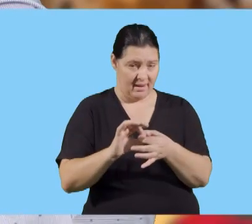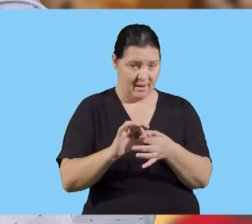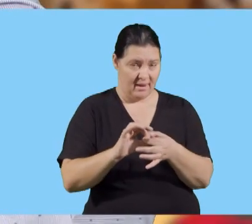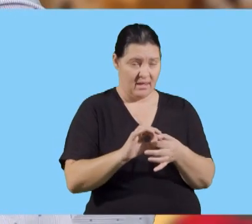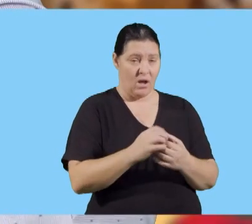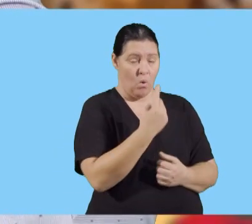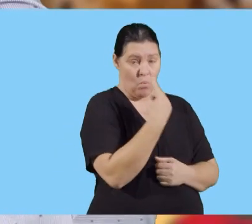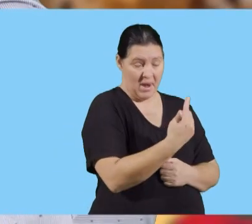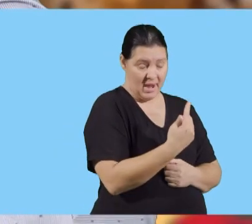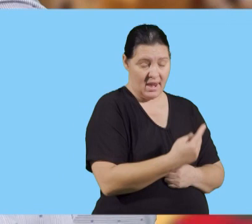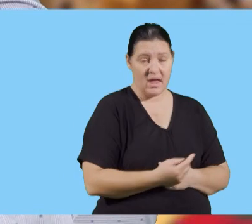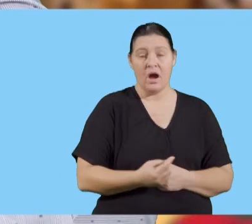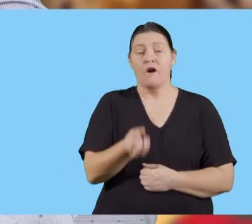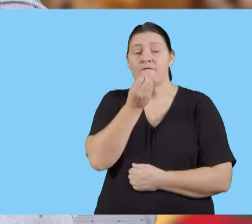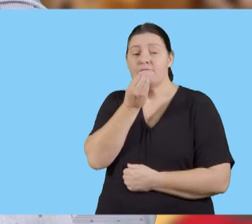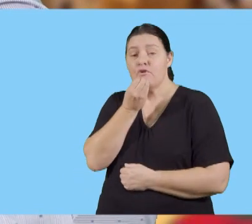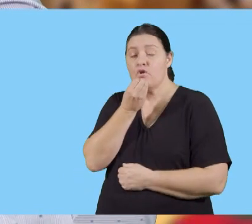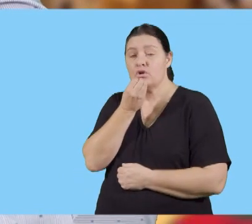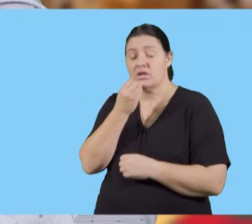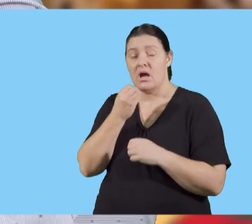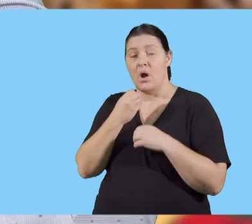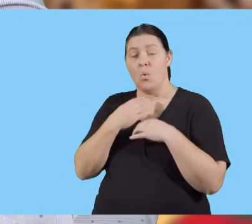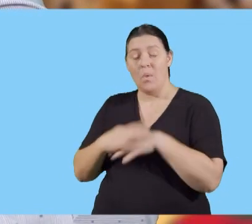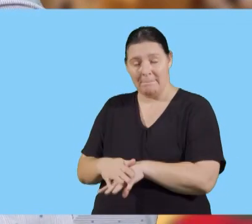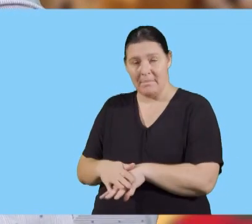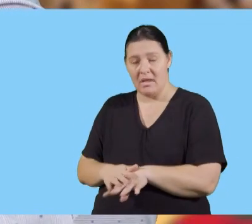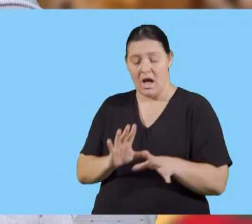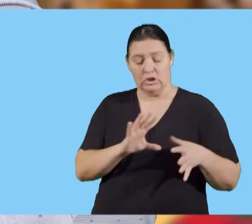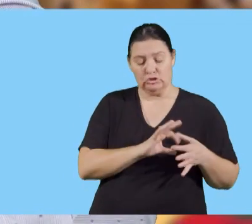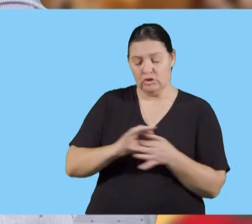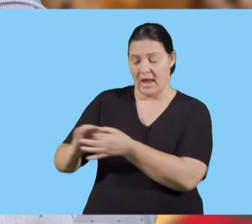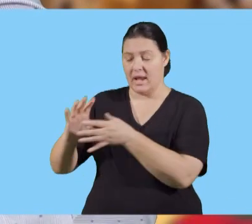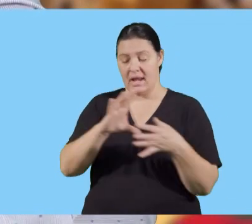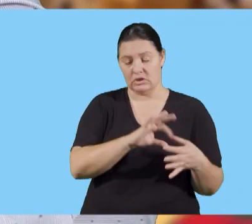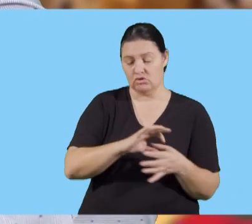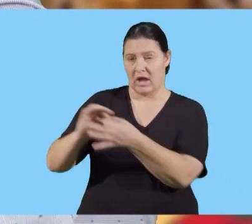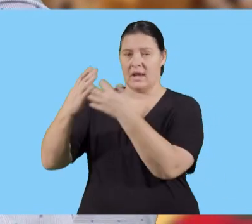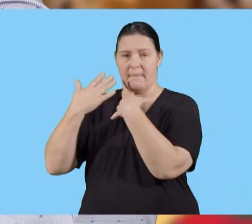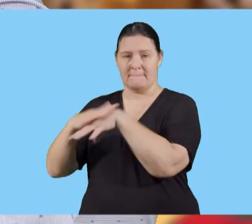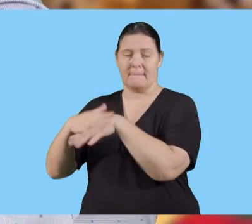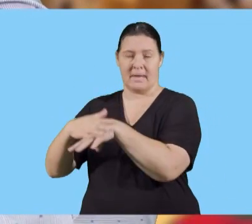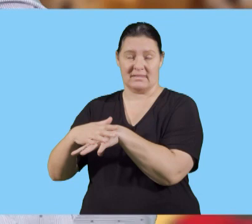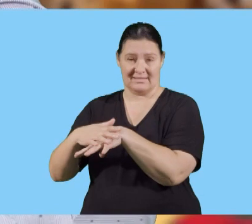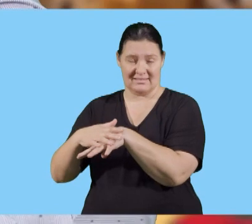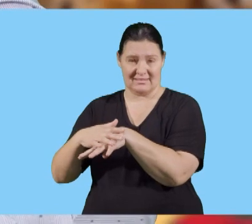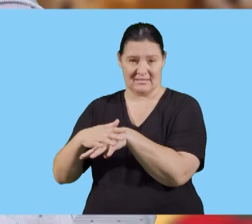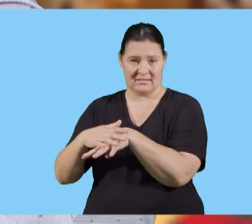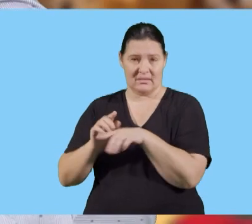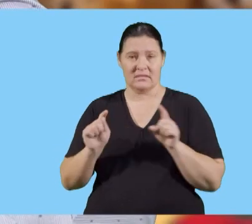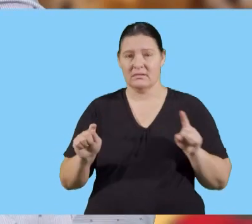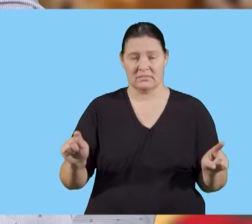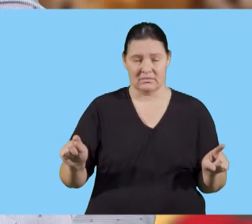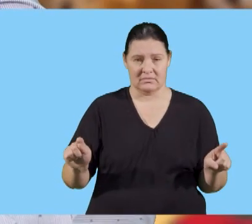web represents or shows us the transfer of energy from one organism to the next, whereas a food